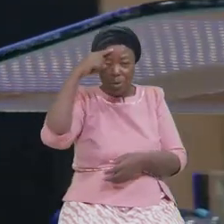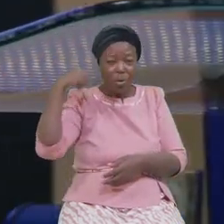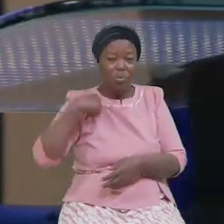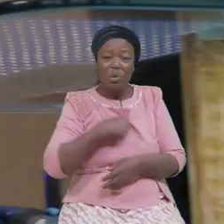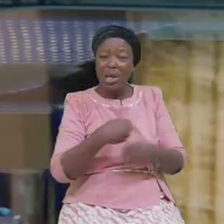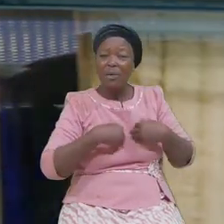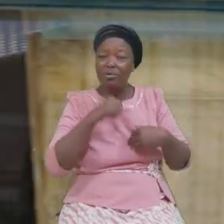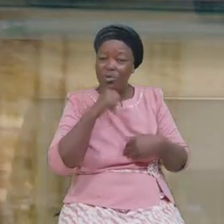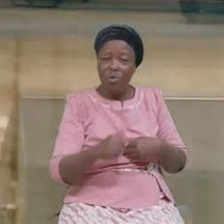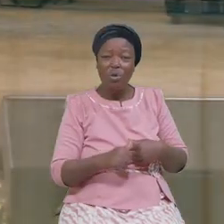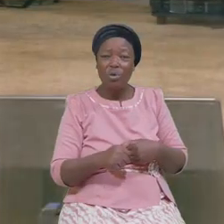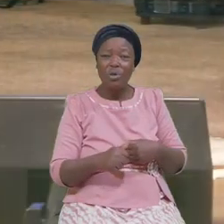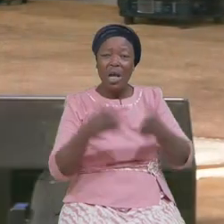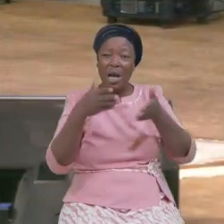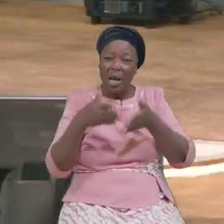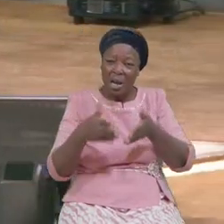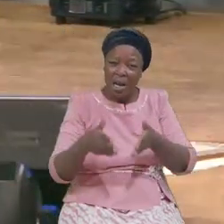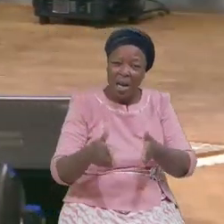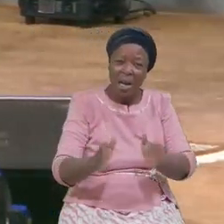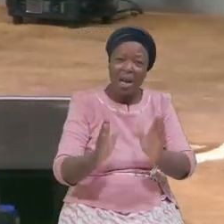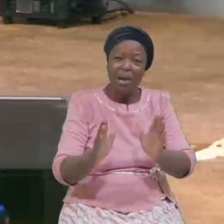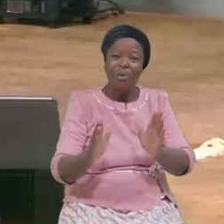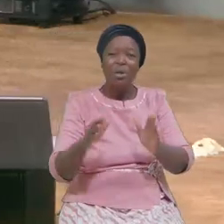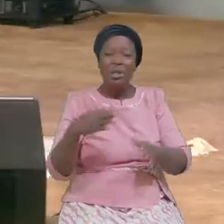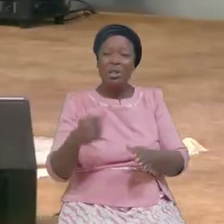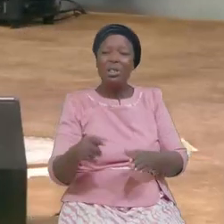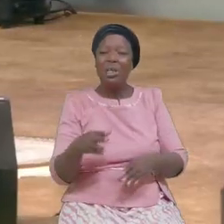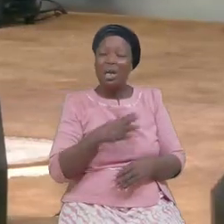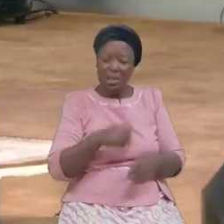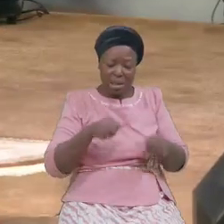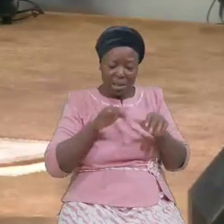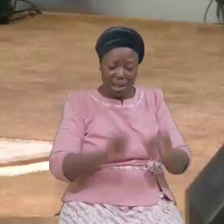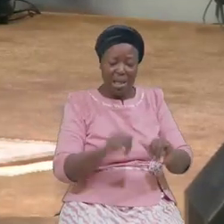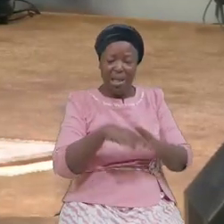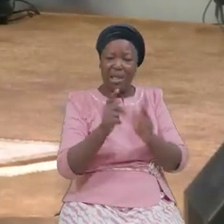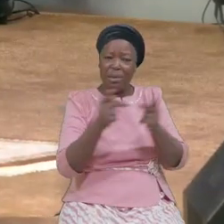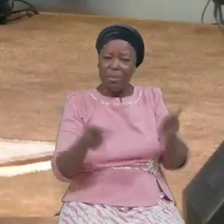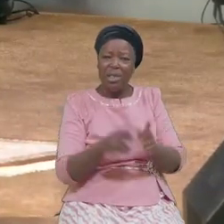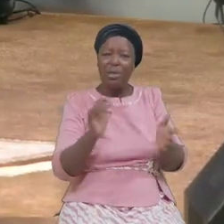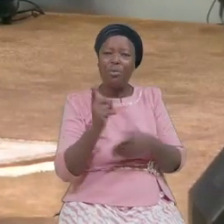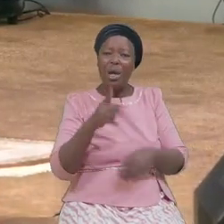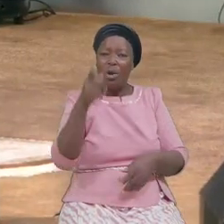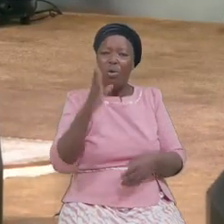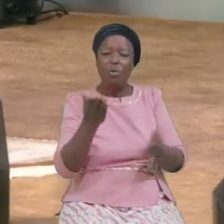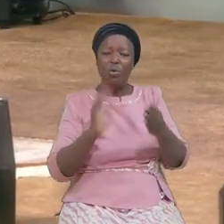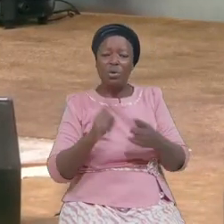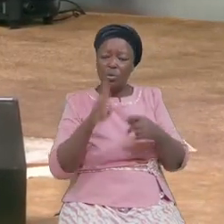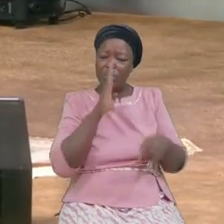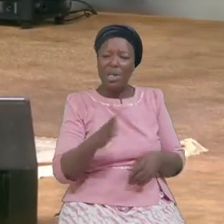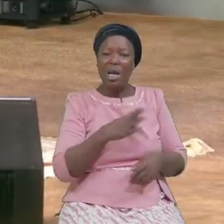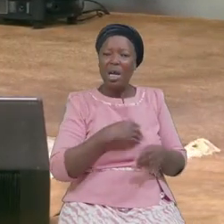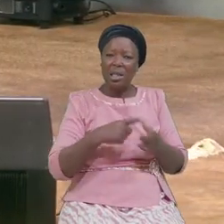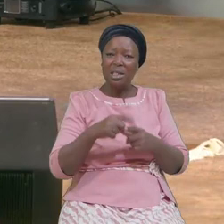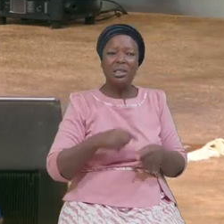not remained and we have not abode in the place where God wants us to go. And he says they